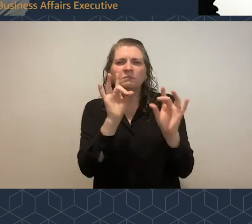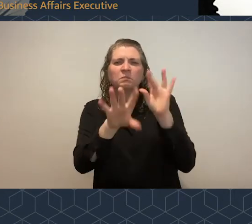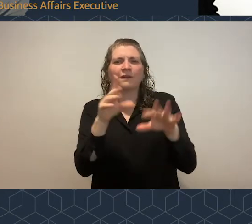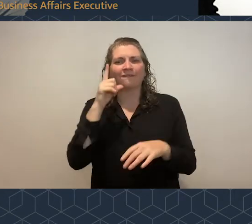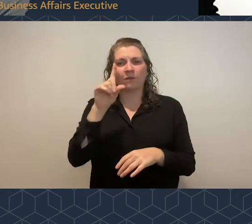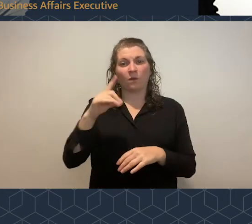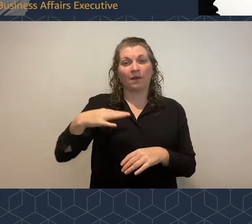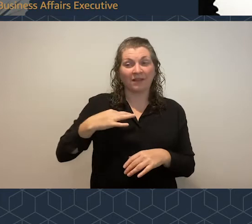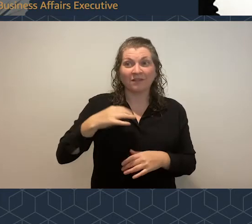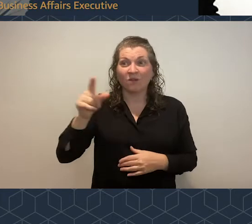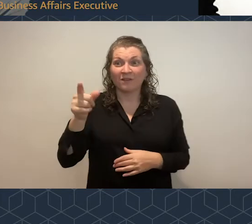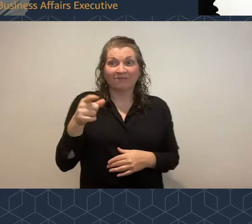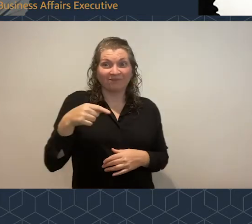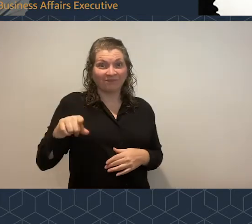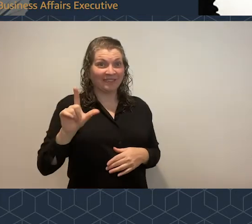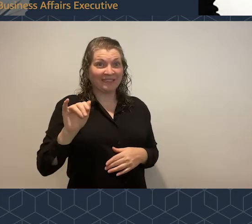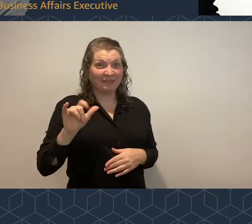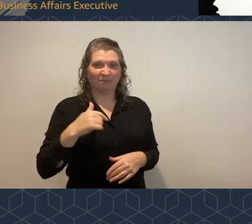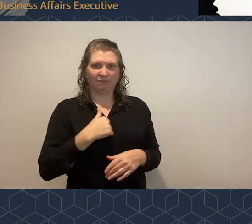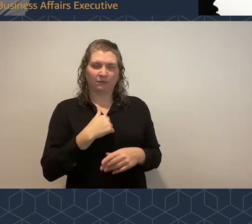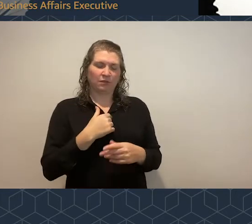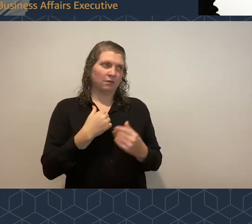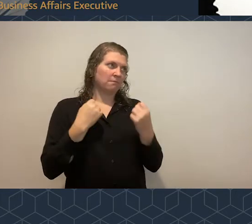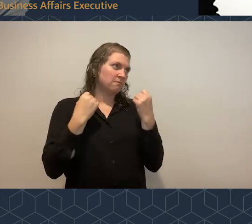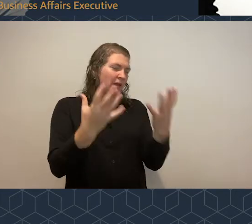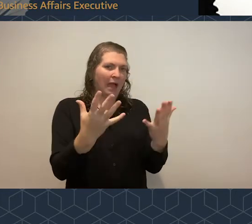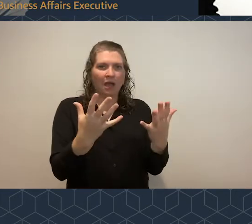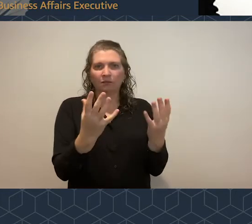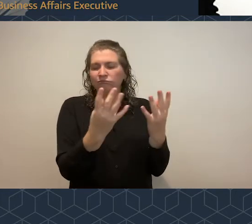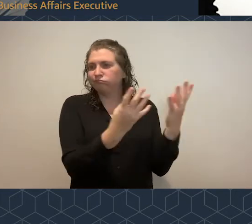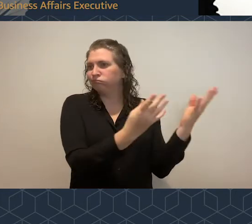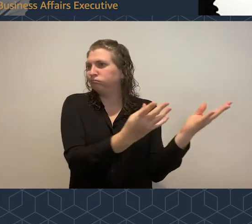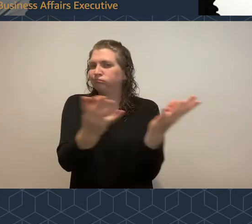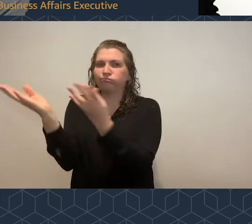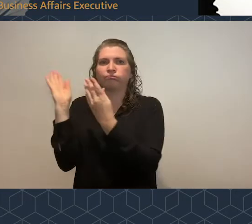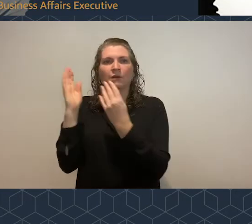applicants? Yeah, I think I looked the other day, I'm just over 500,